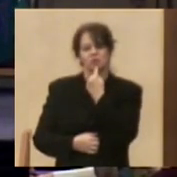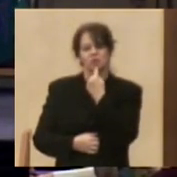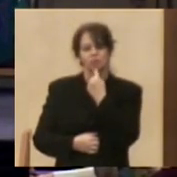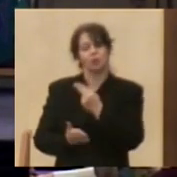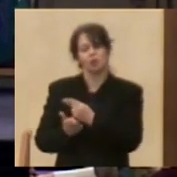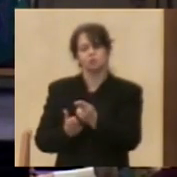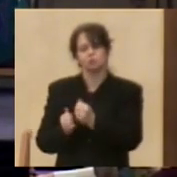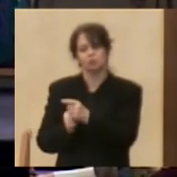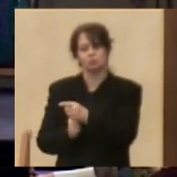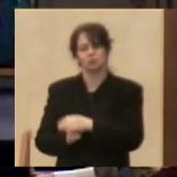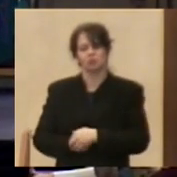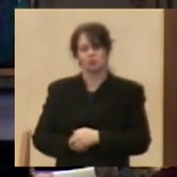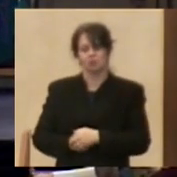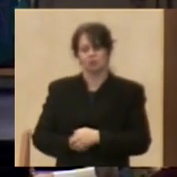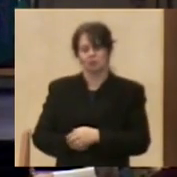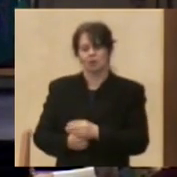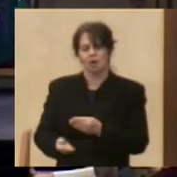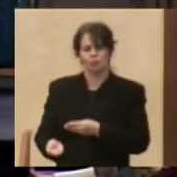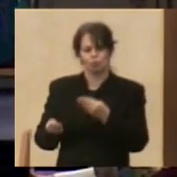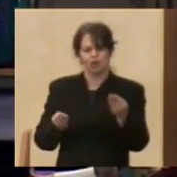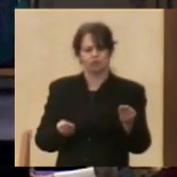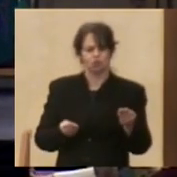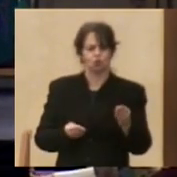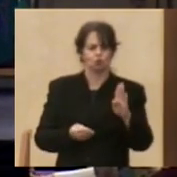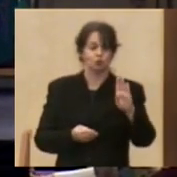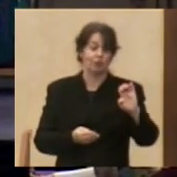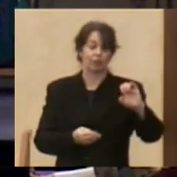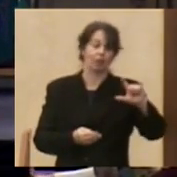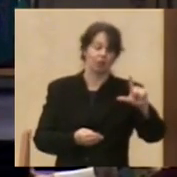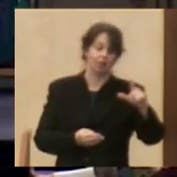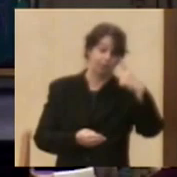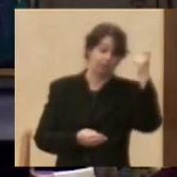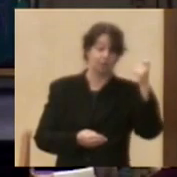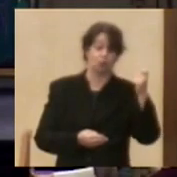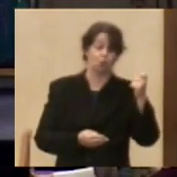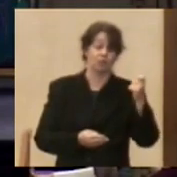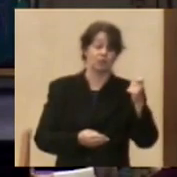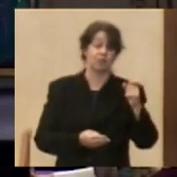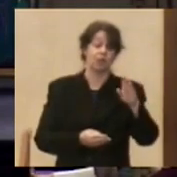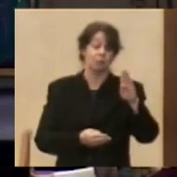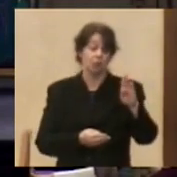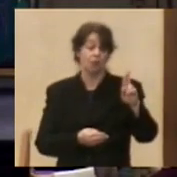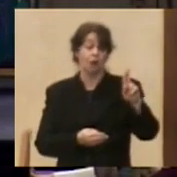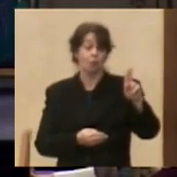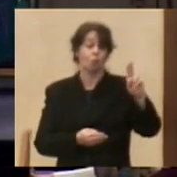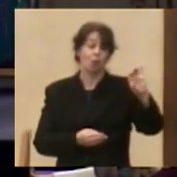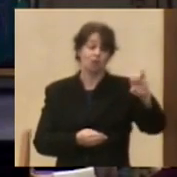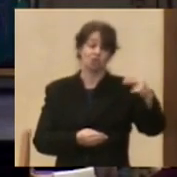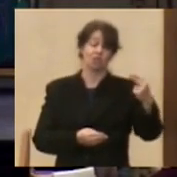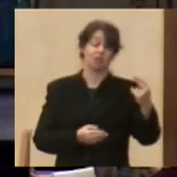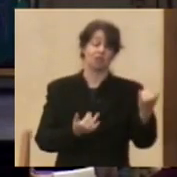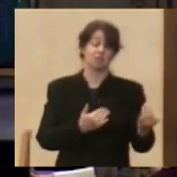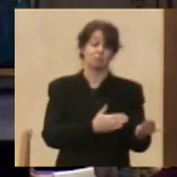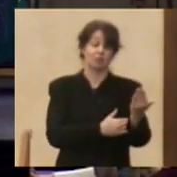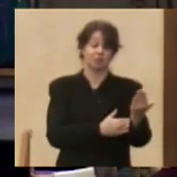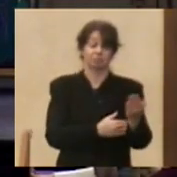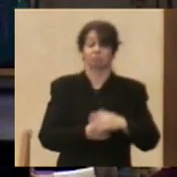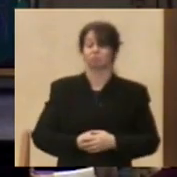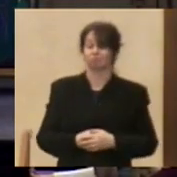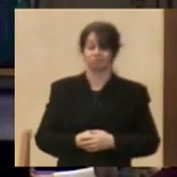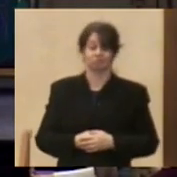honest. I brought this egg bake to Bethel because, of course, it was the brunch today. And you know what? It wasn't even